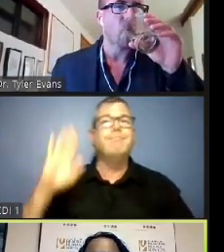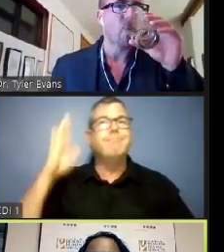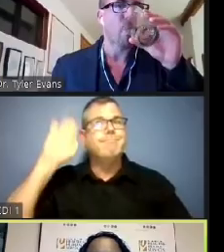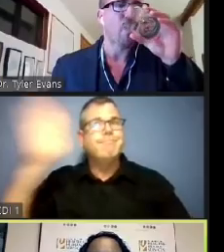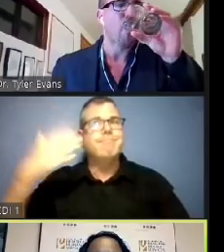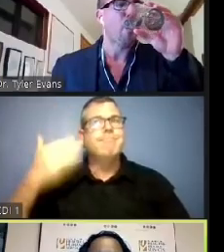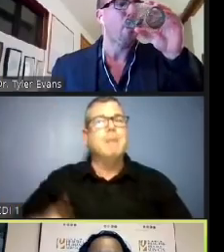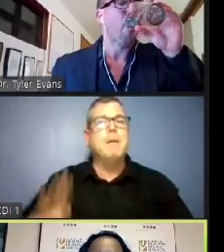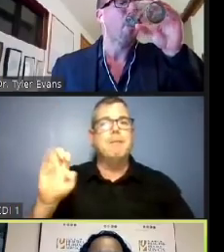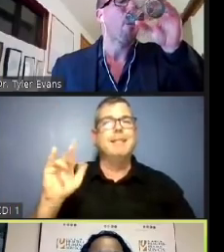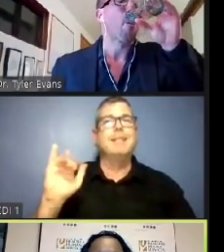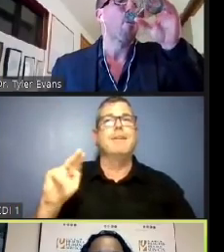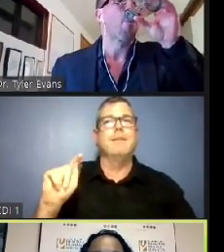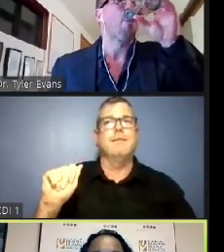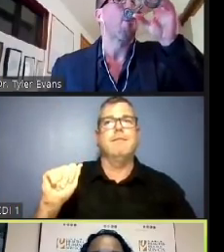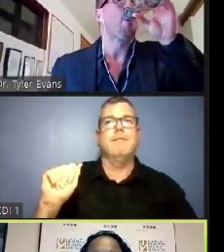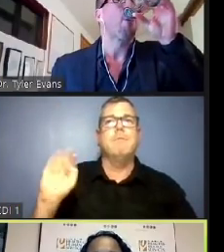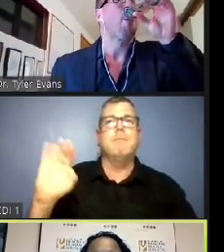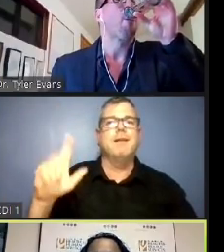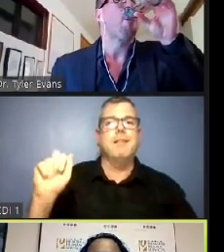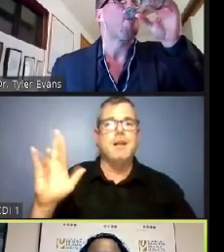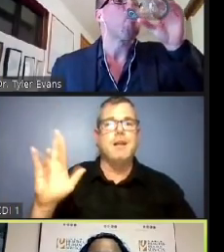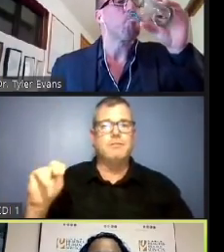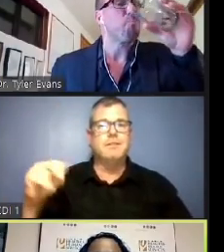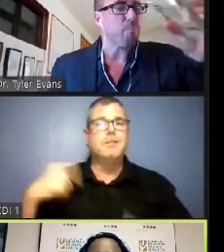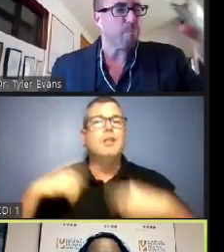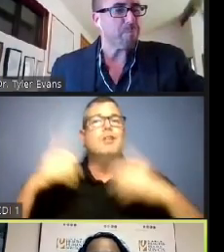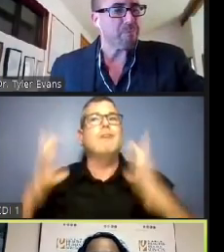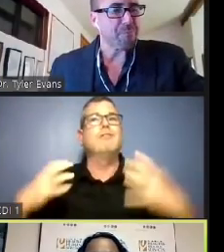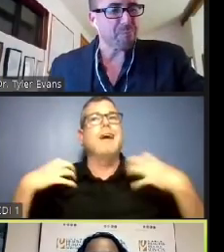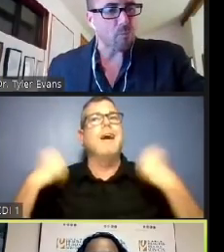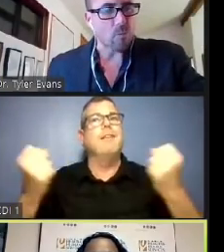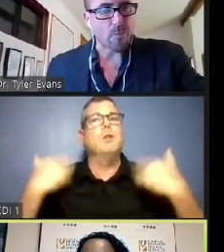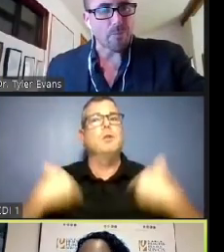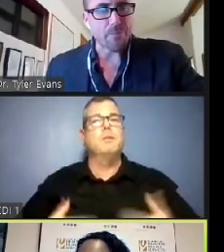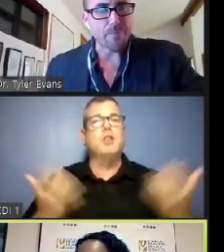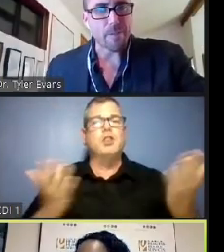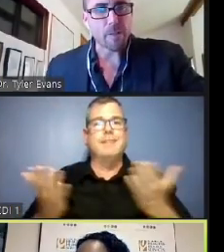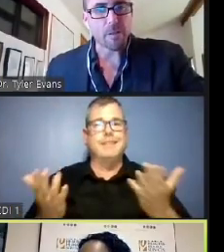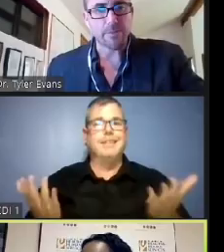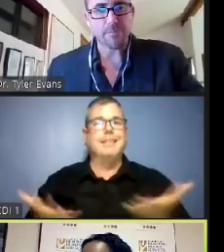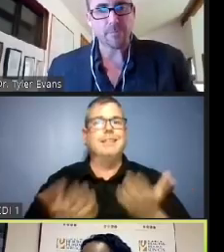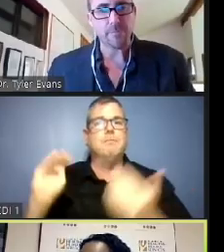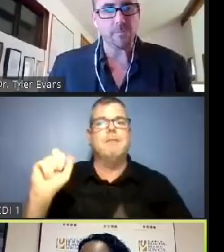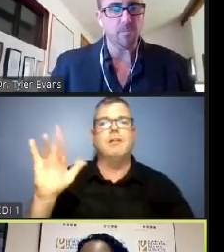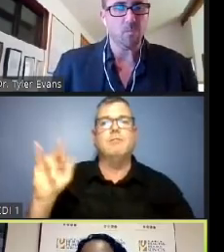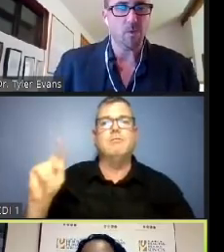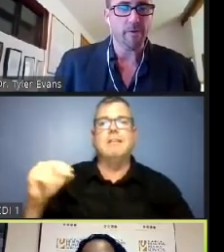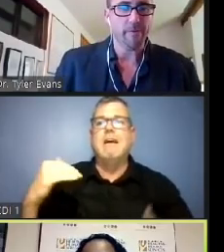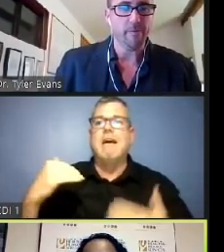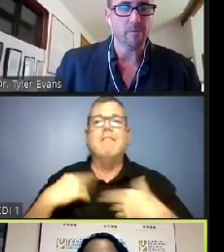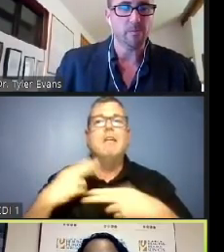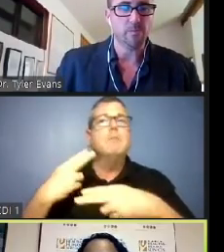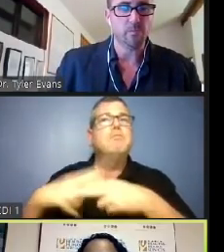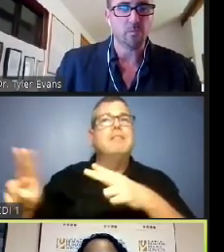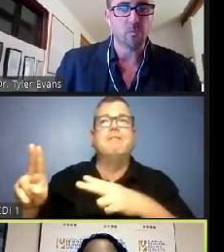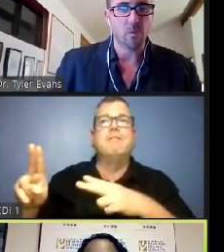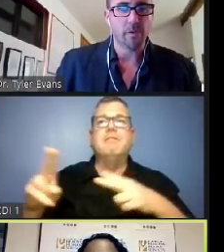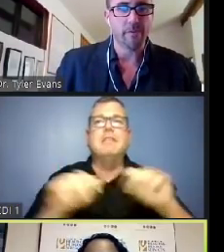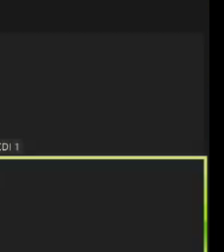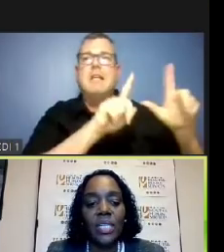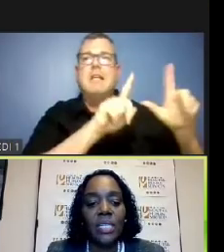just have a few brief slides here, and I just want to acknowledge that to